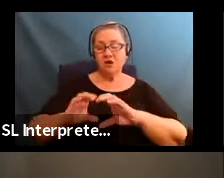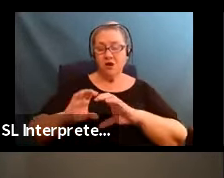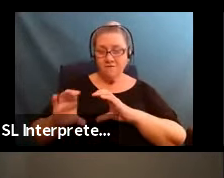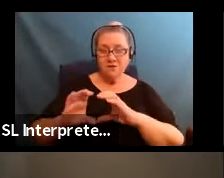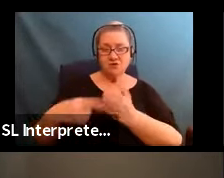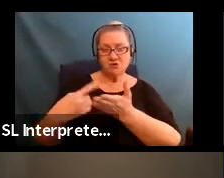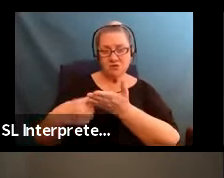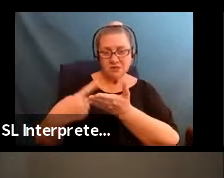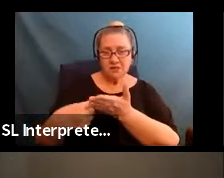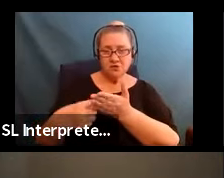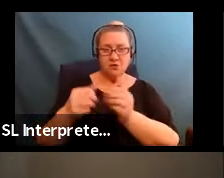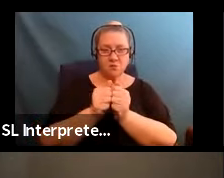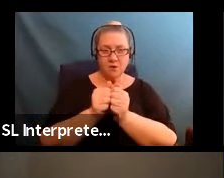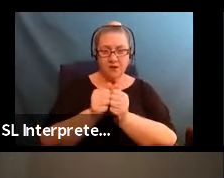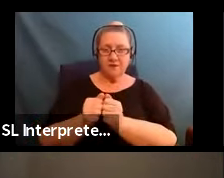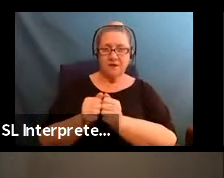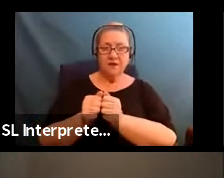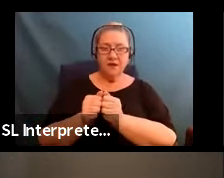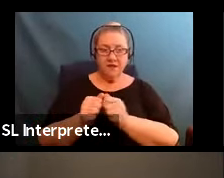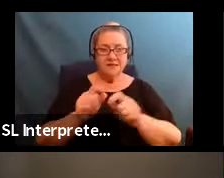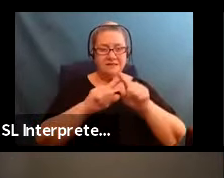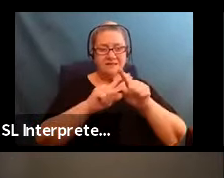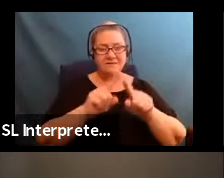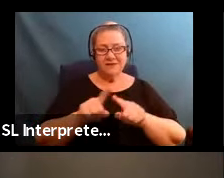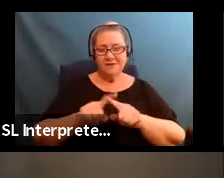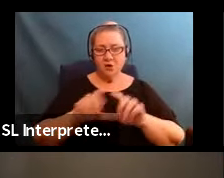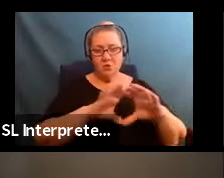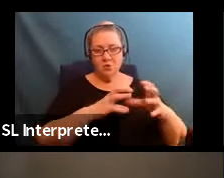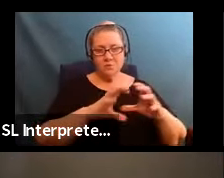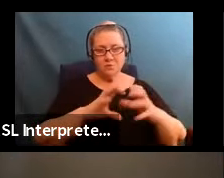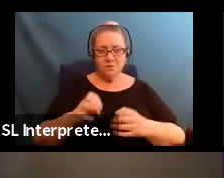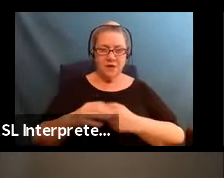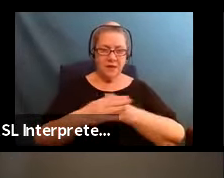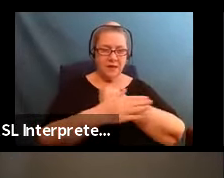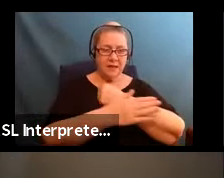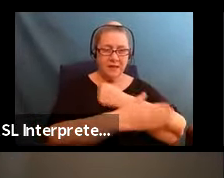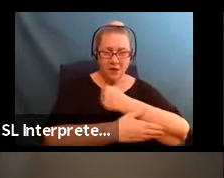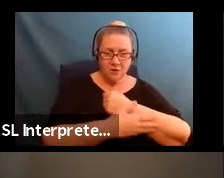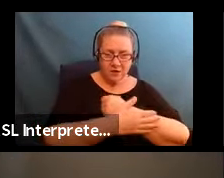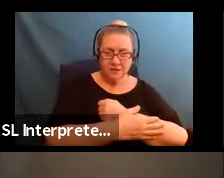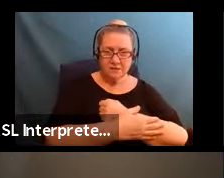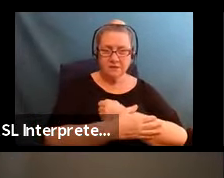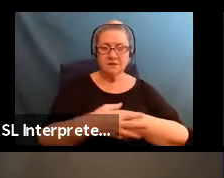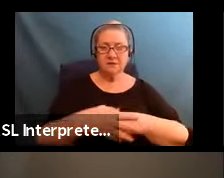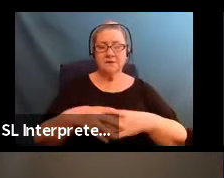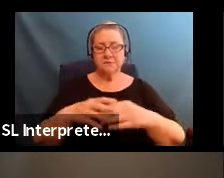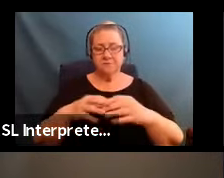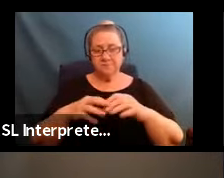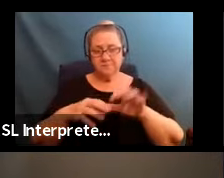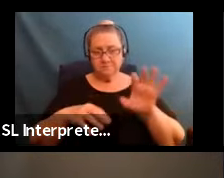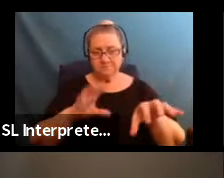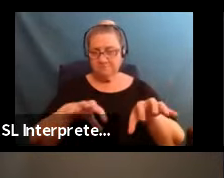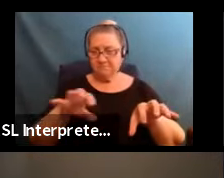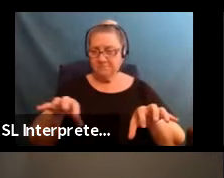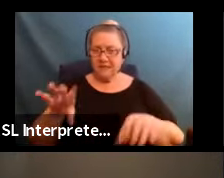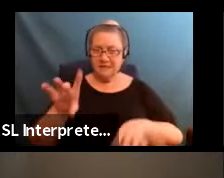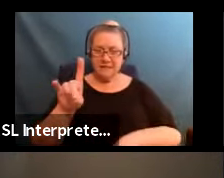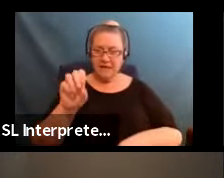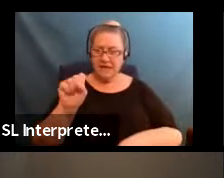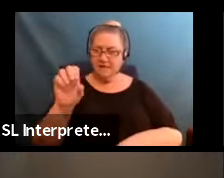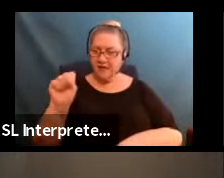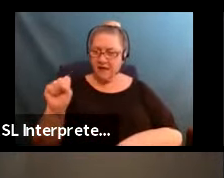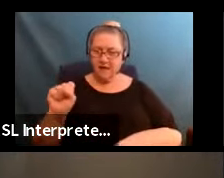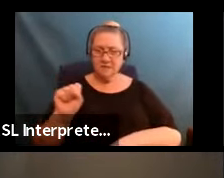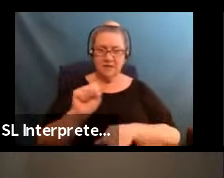with our counties, reaching out to our Medi-Cal plans and partnerships, and definitely across the state of California, DSS, working